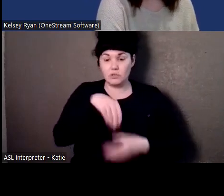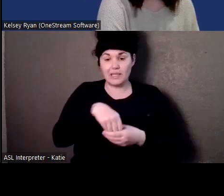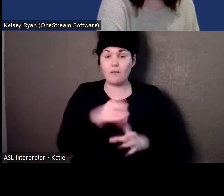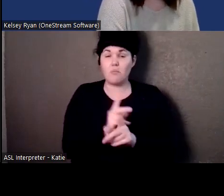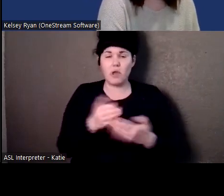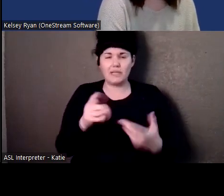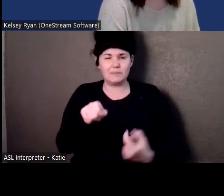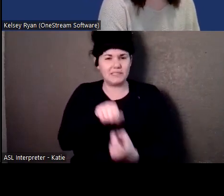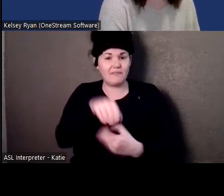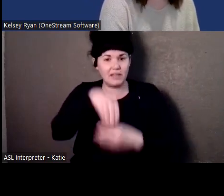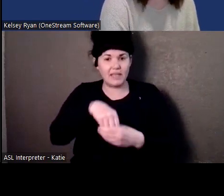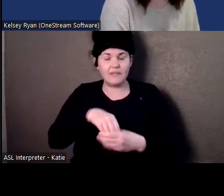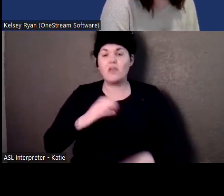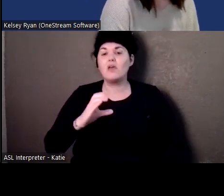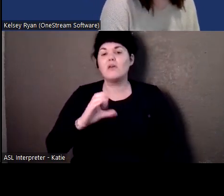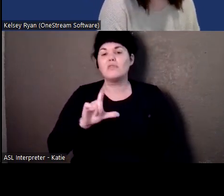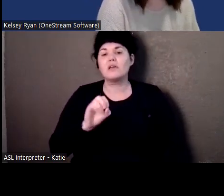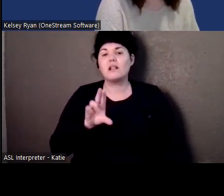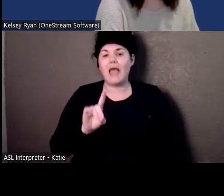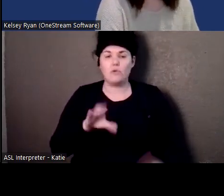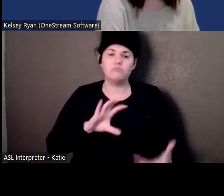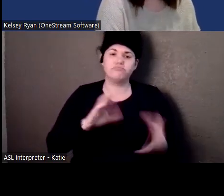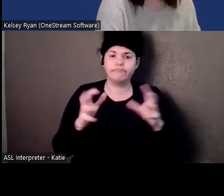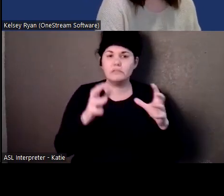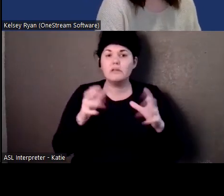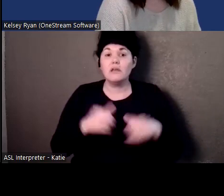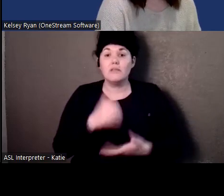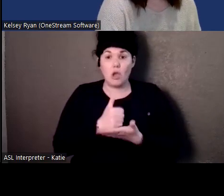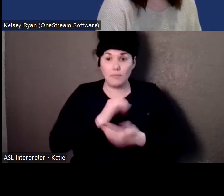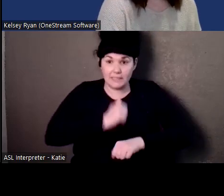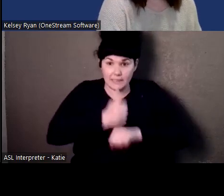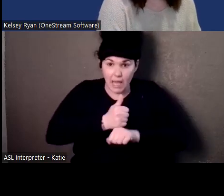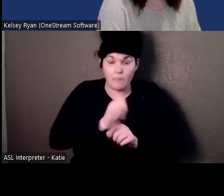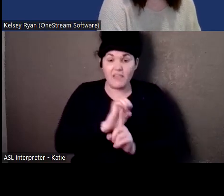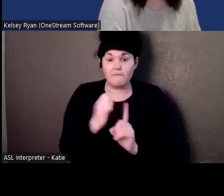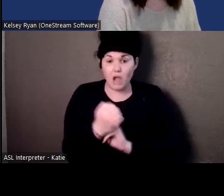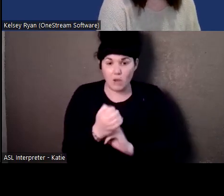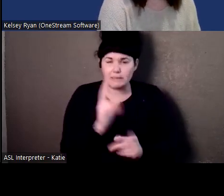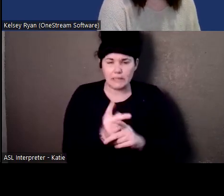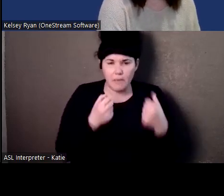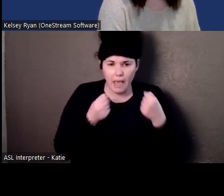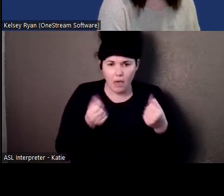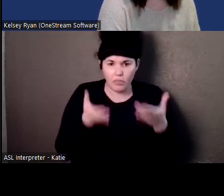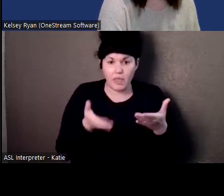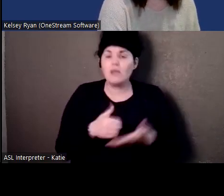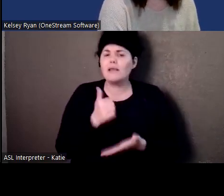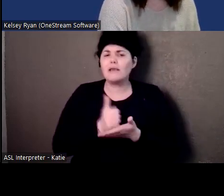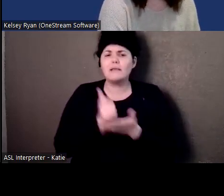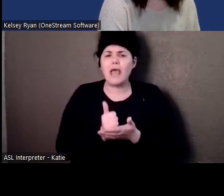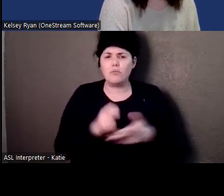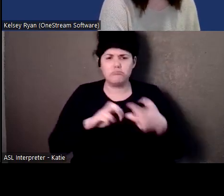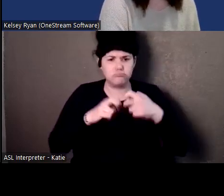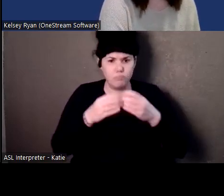within the cloud. They're helping to spin up their environments, keep the health of the environment, and help troubleshoot any product issues from